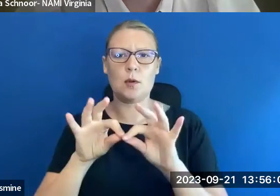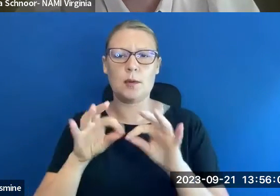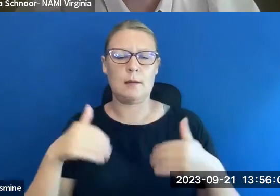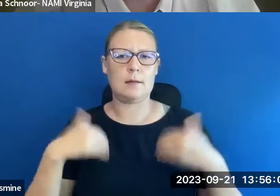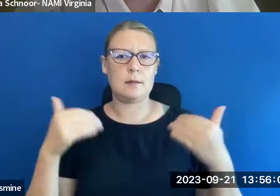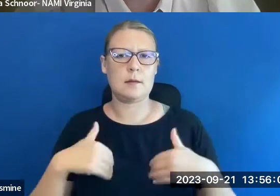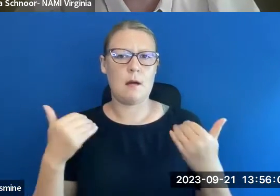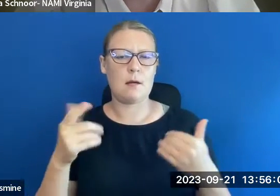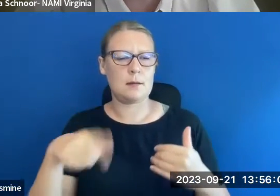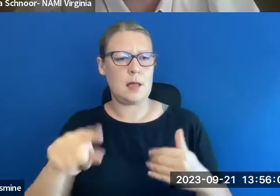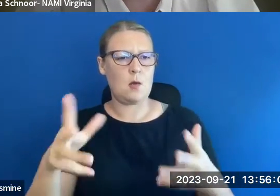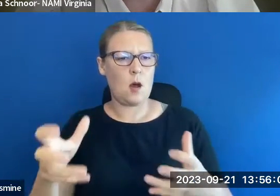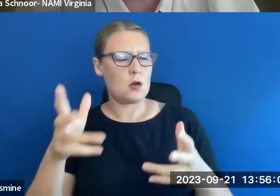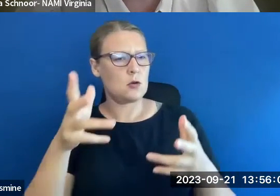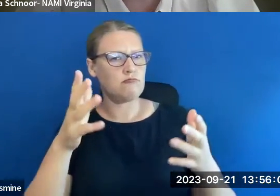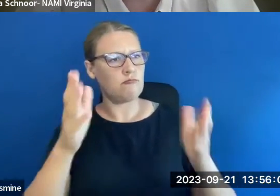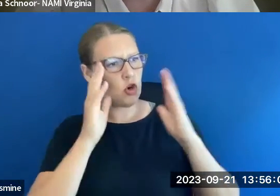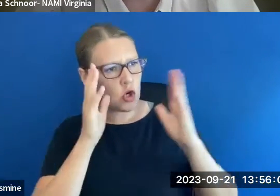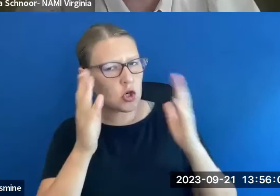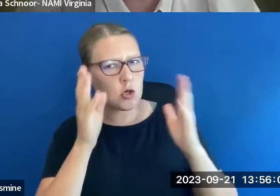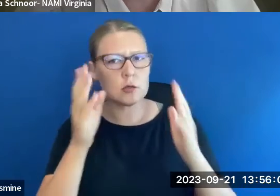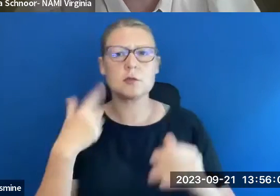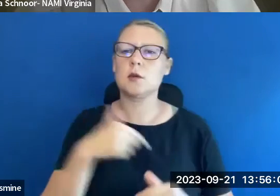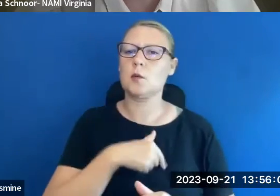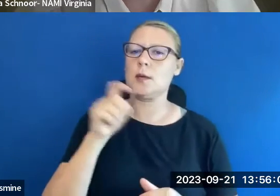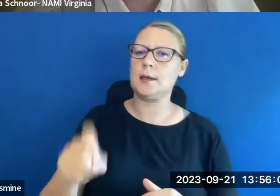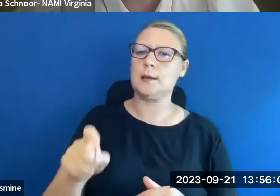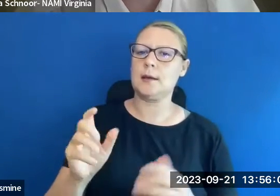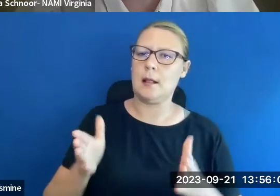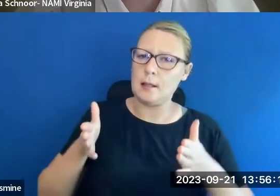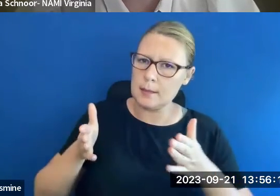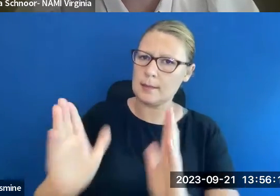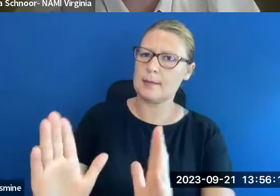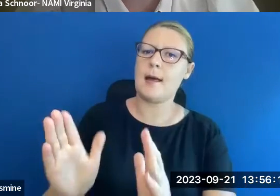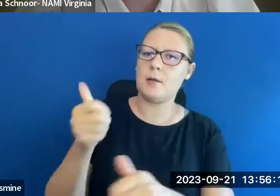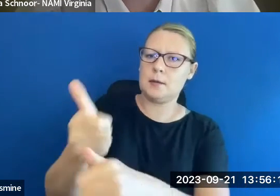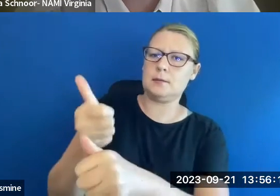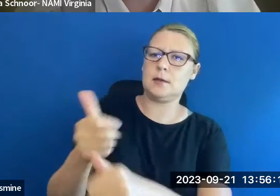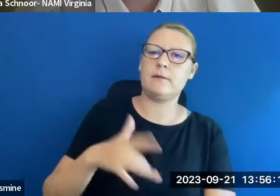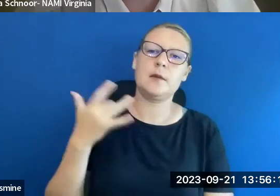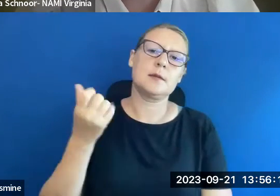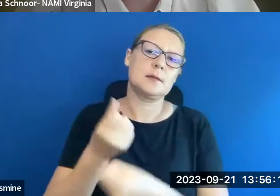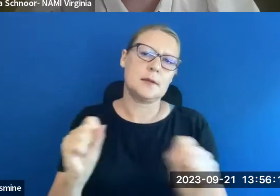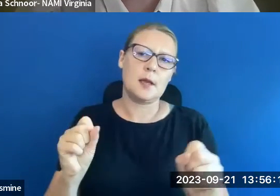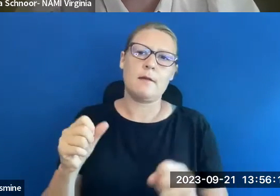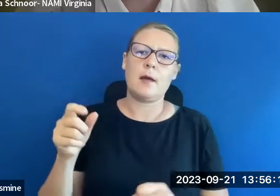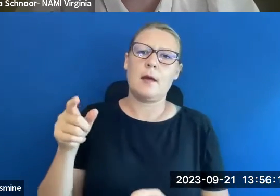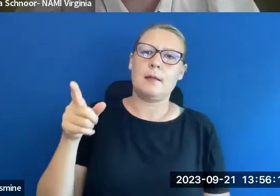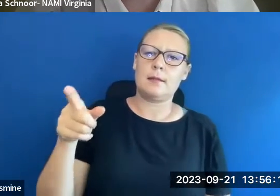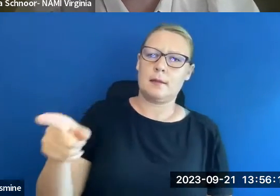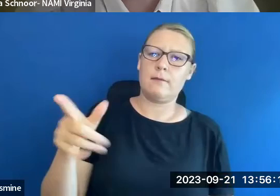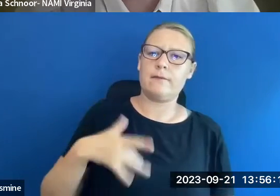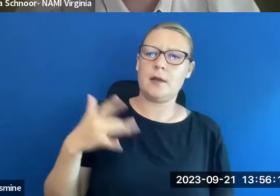we're opening conversation for them in a way that allows them to feel safe and not judged, so that they can